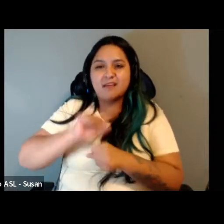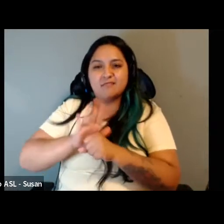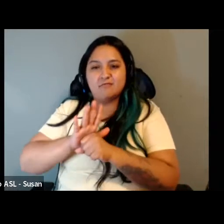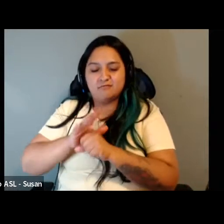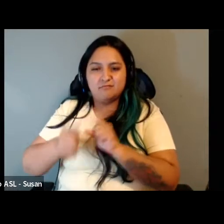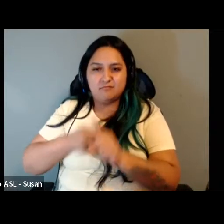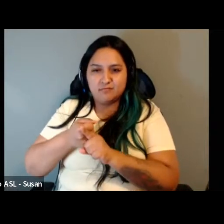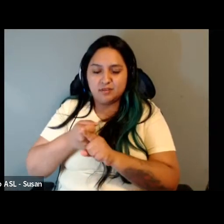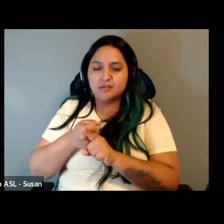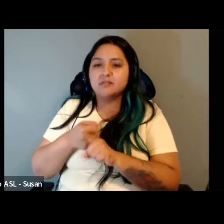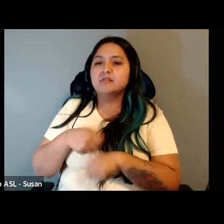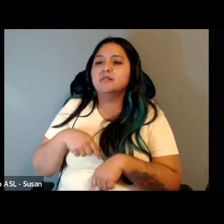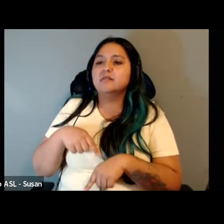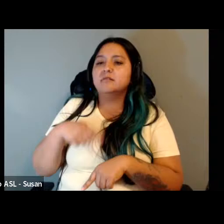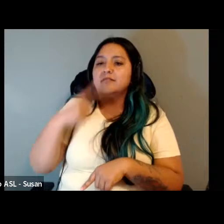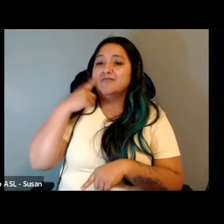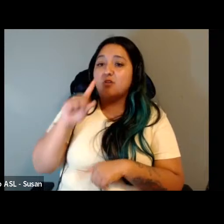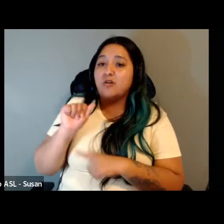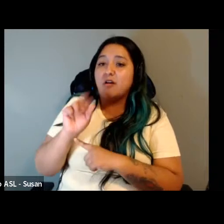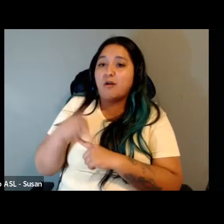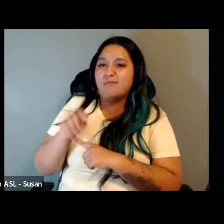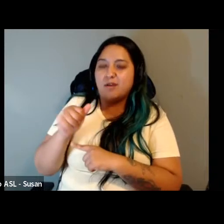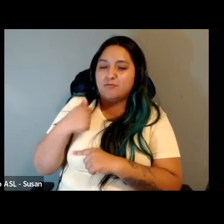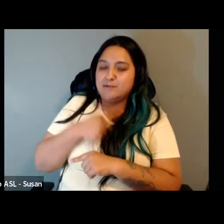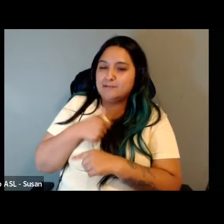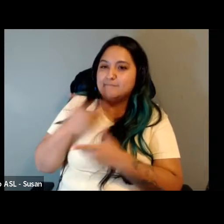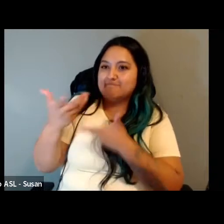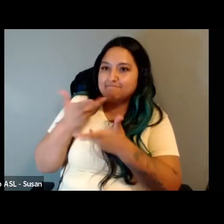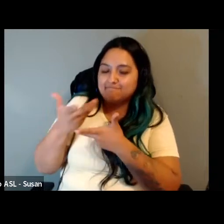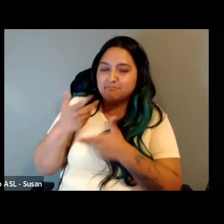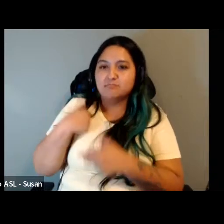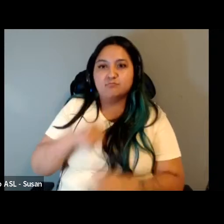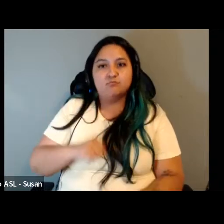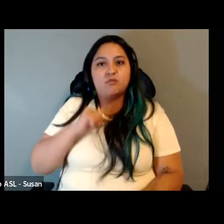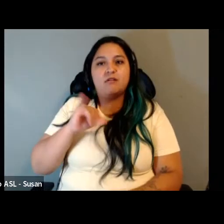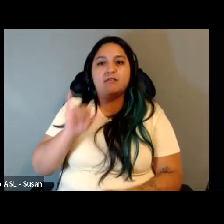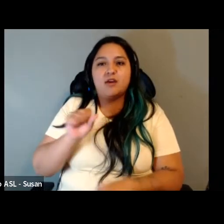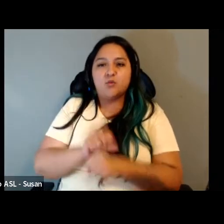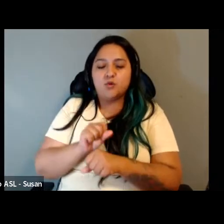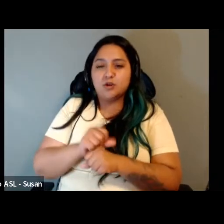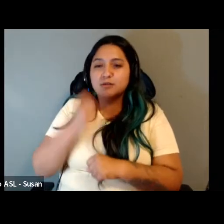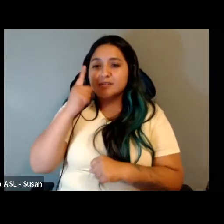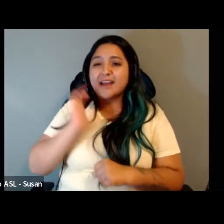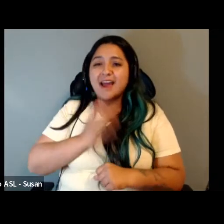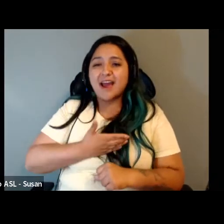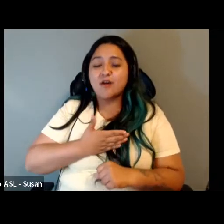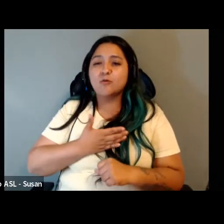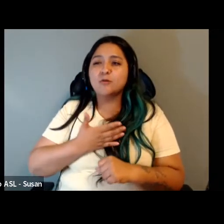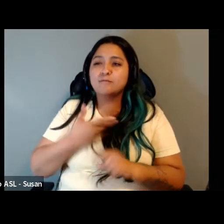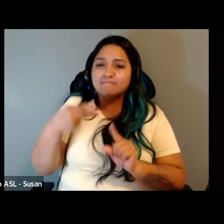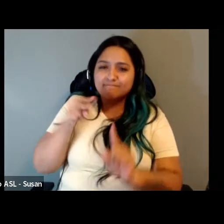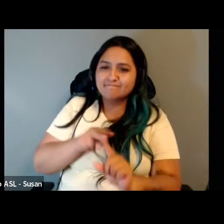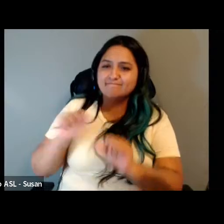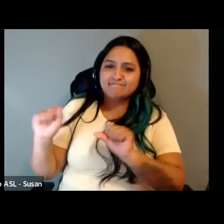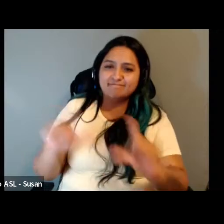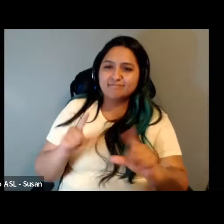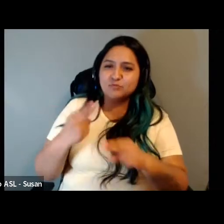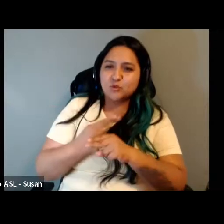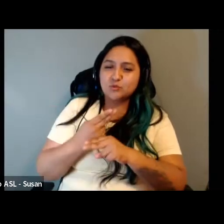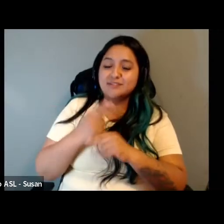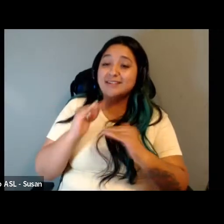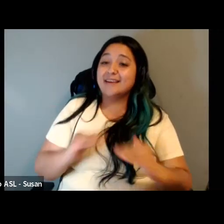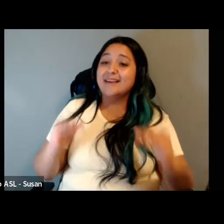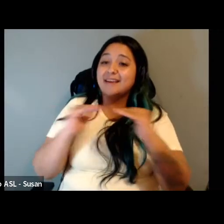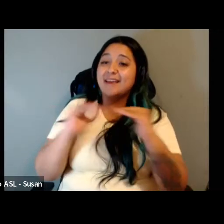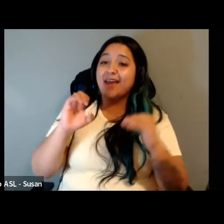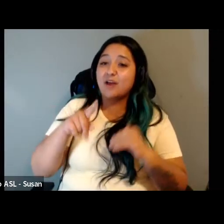ARPA. I'm really proud of that work. And quite frankly, our equity lens that we've used in allocating our ARPA dollars has